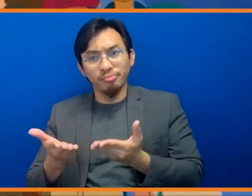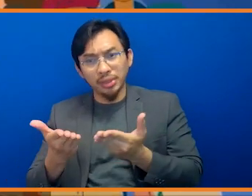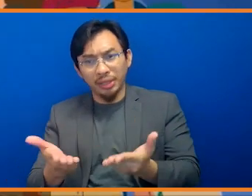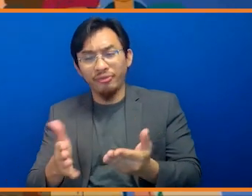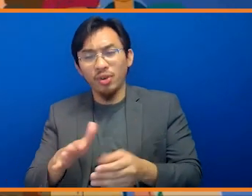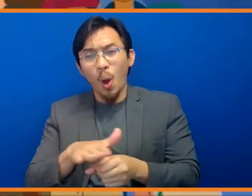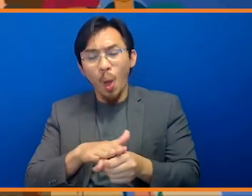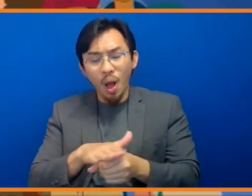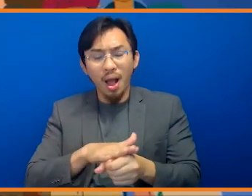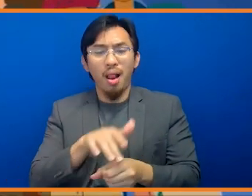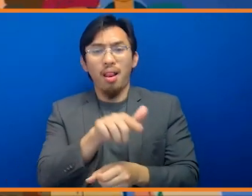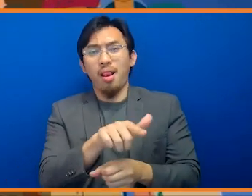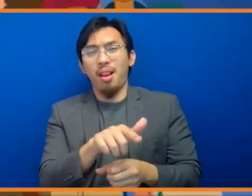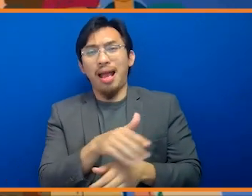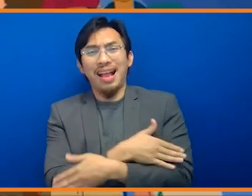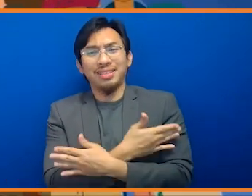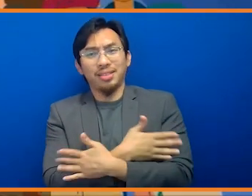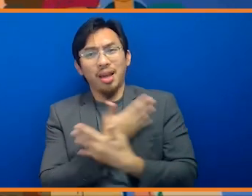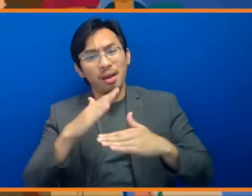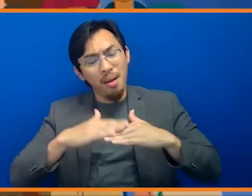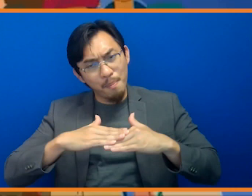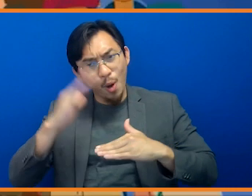more.